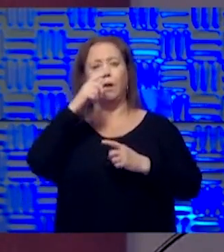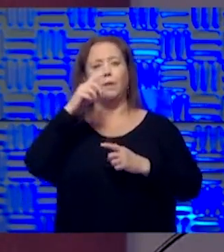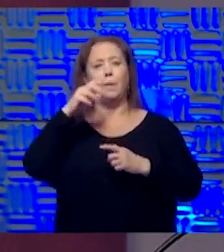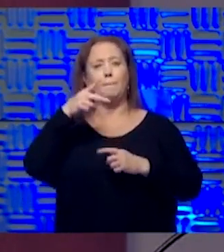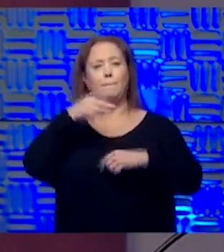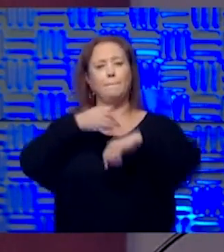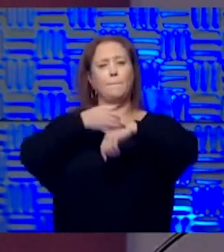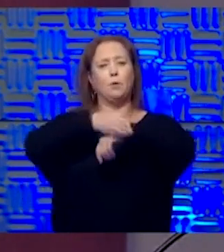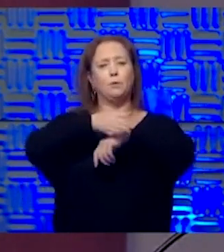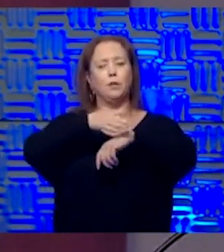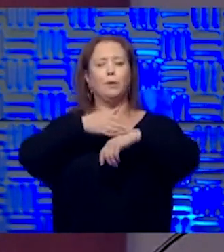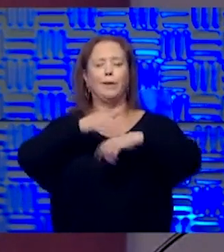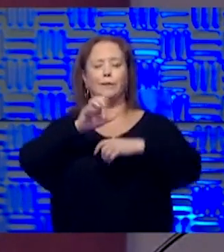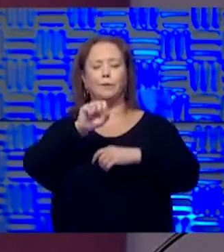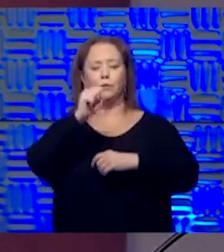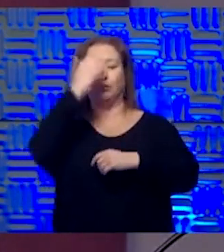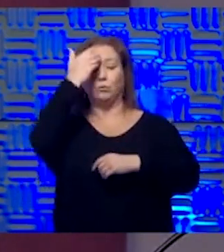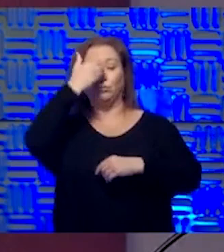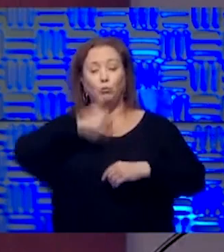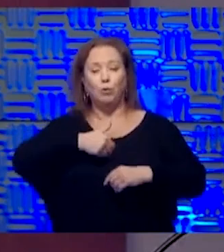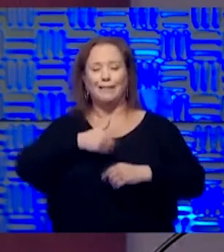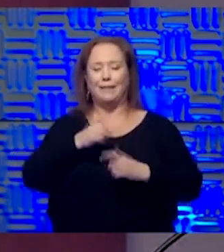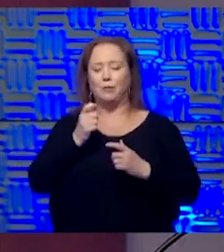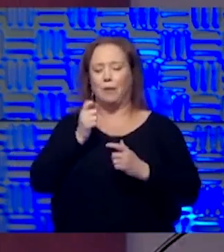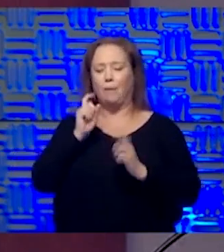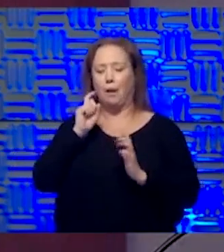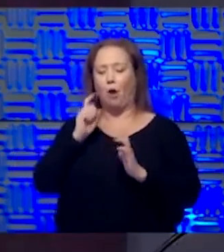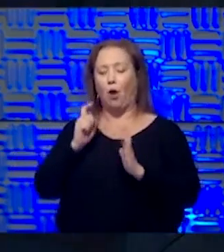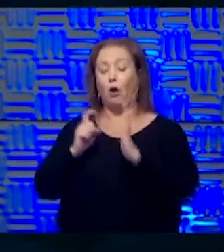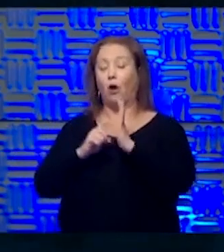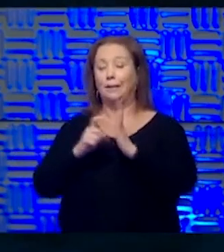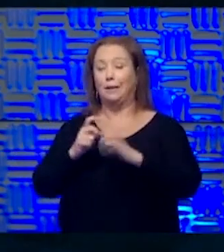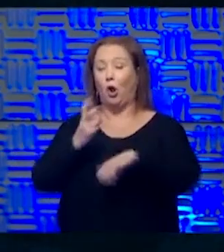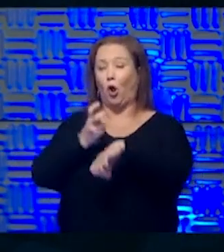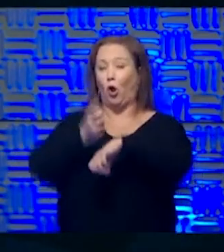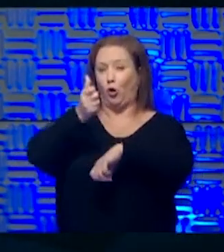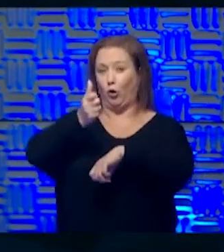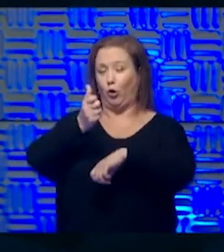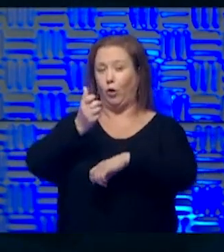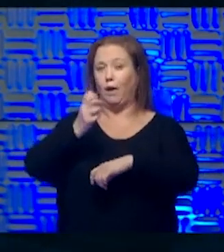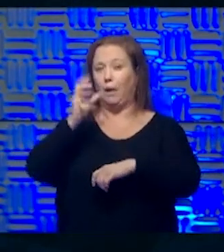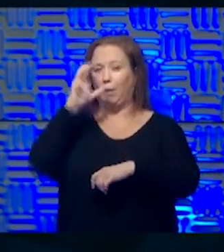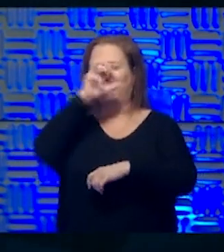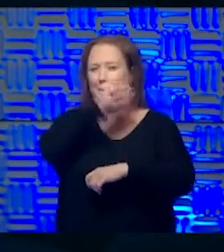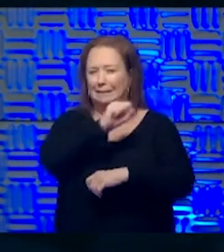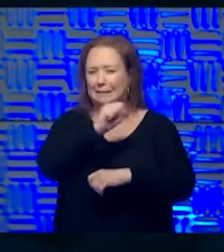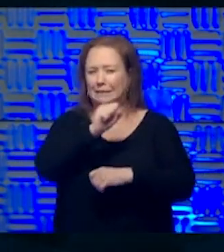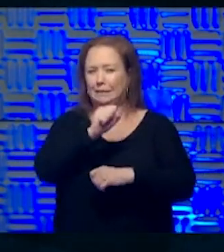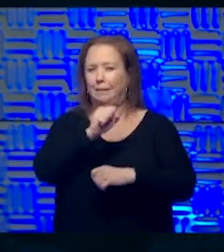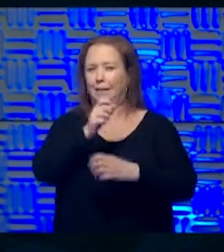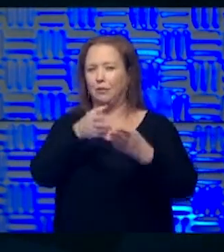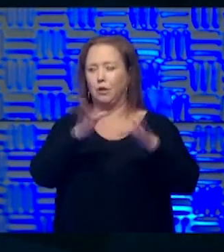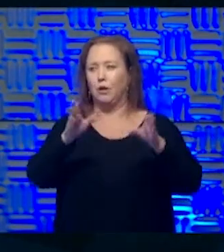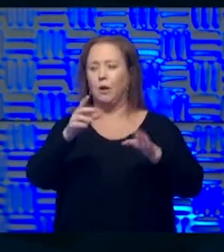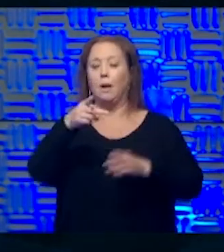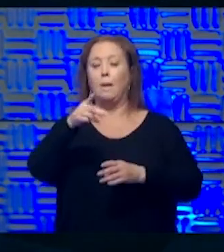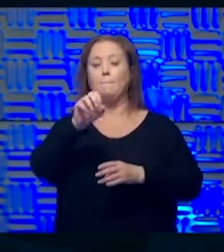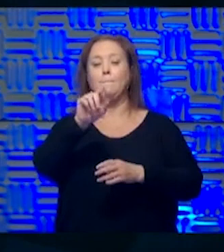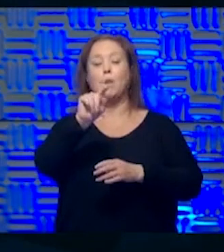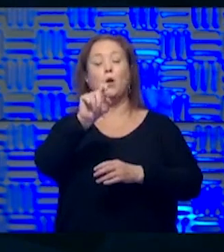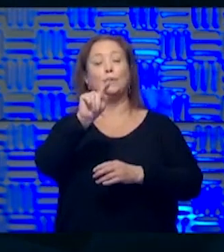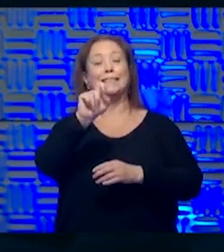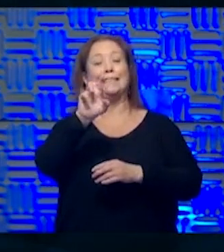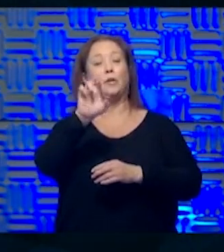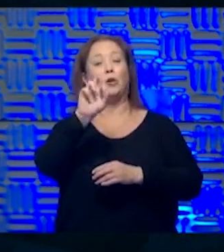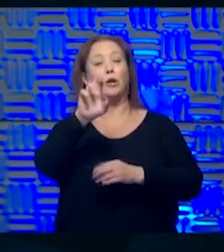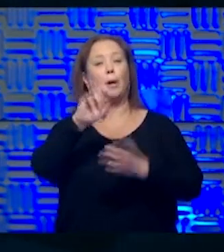strokes people can have, these are a little trickier to pick up and oftentimes missed by the general public. So posterior is in the back of the head. Yeah, the back part